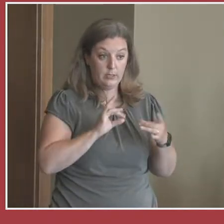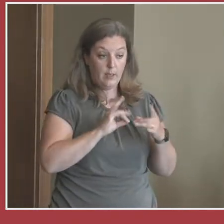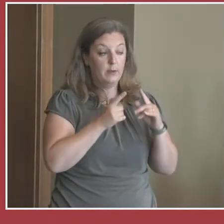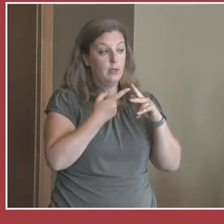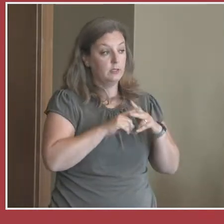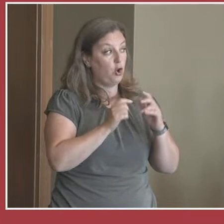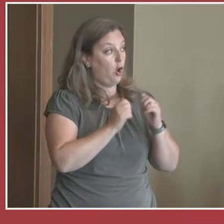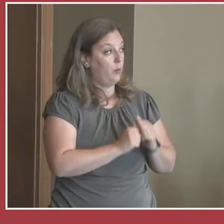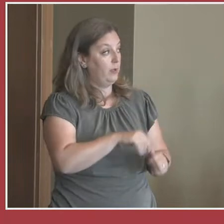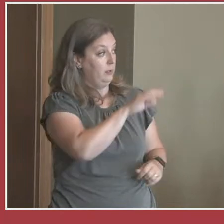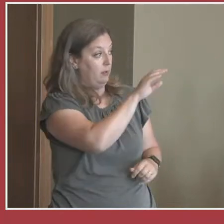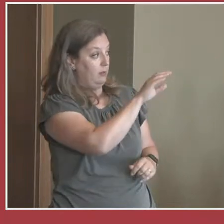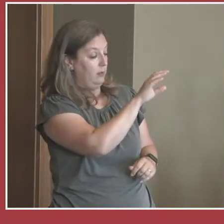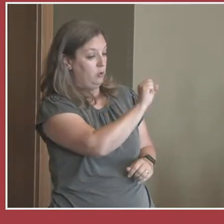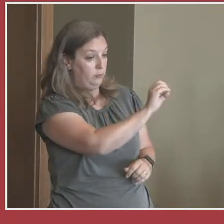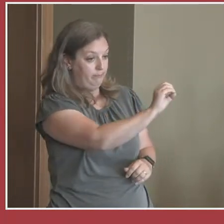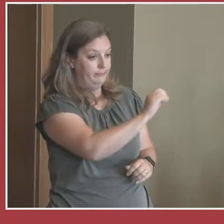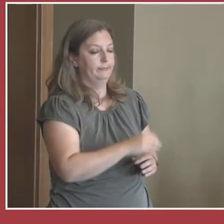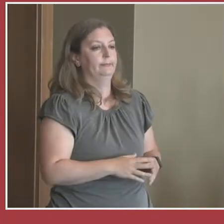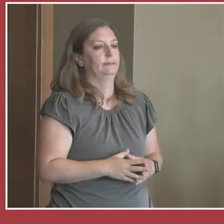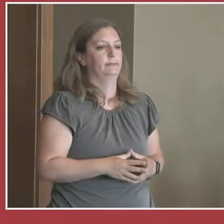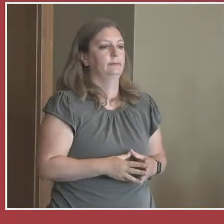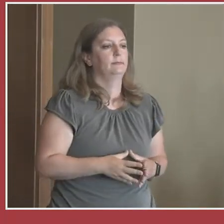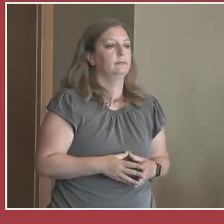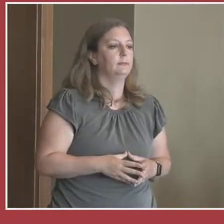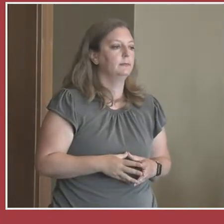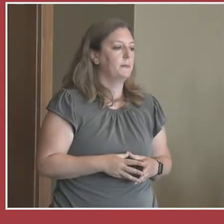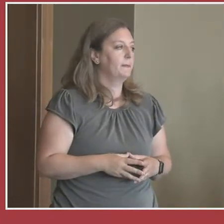start at the end with Director Olson.